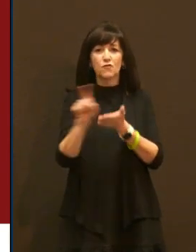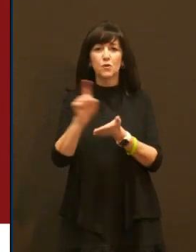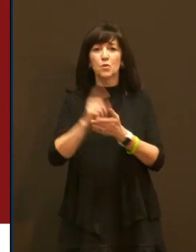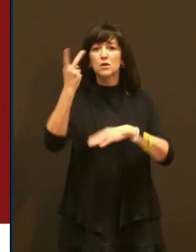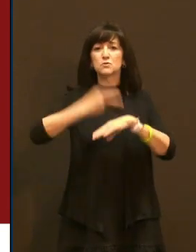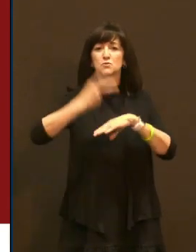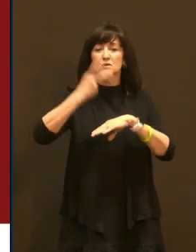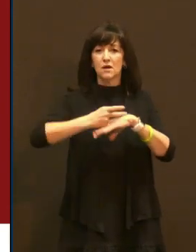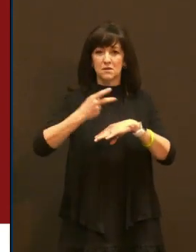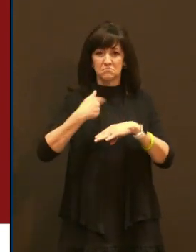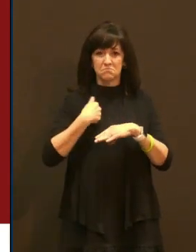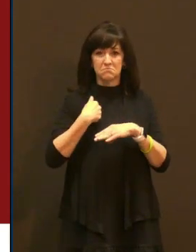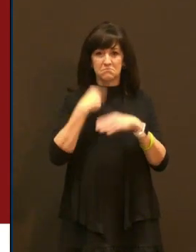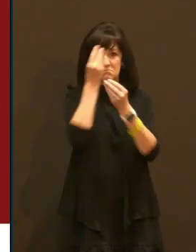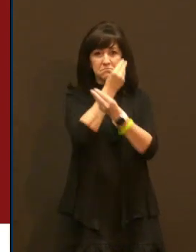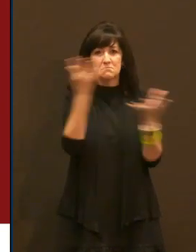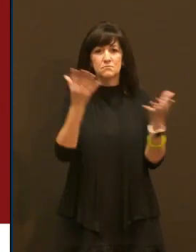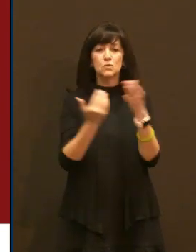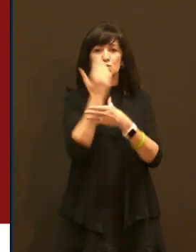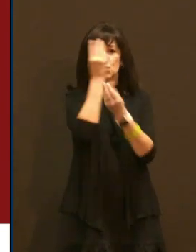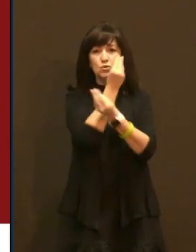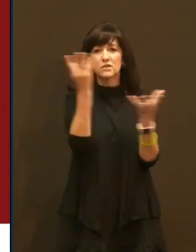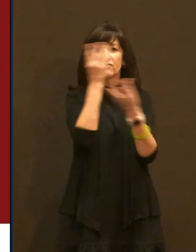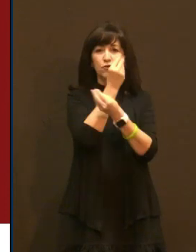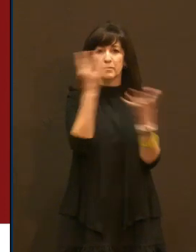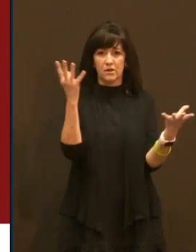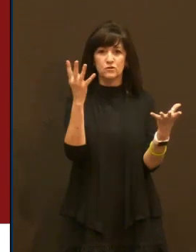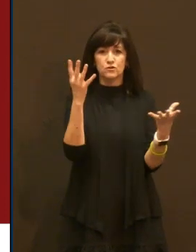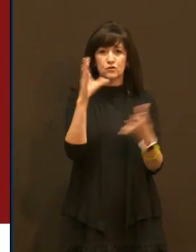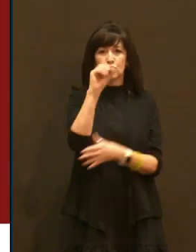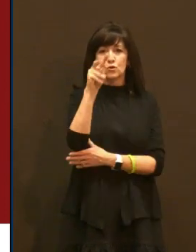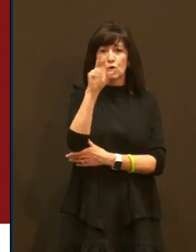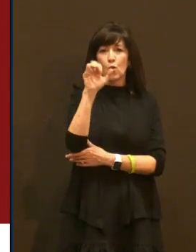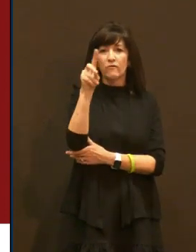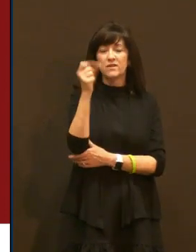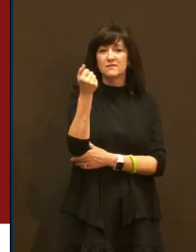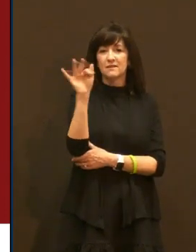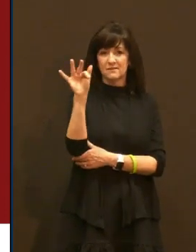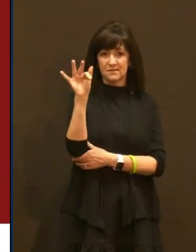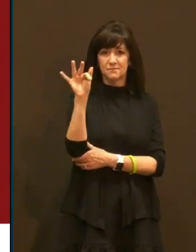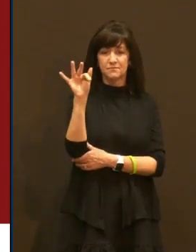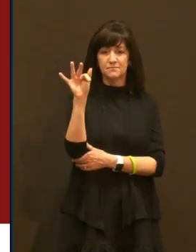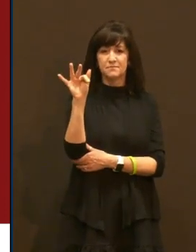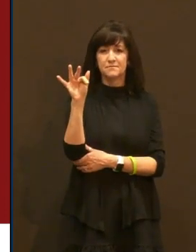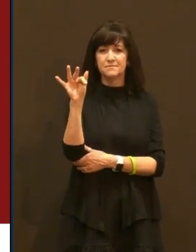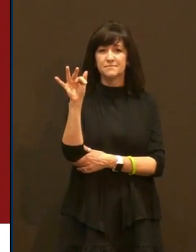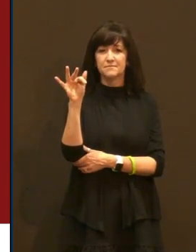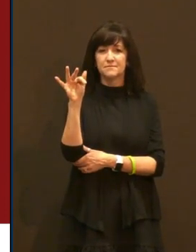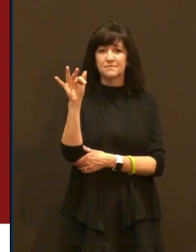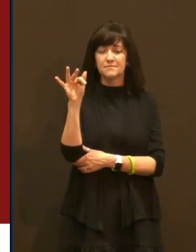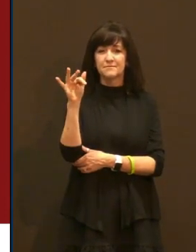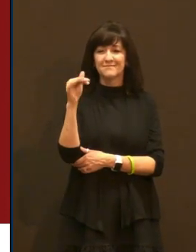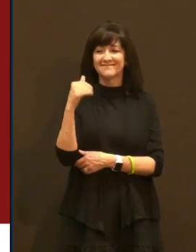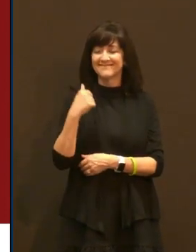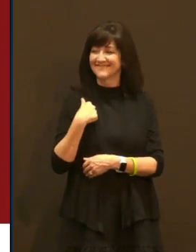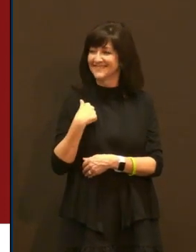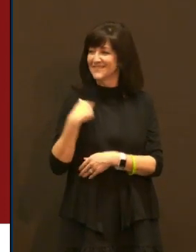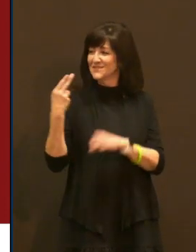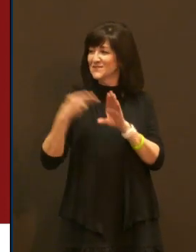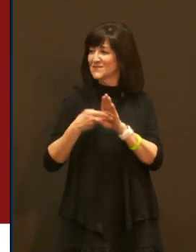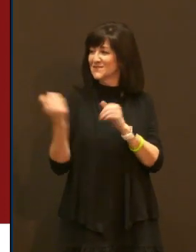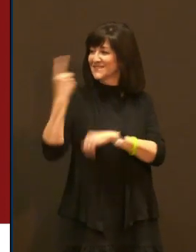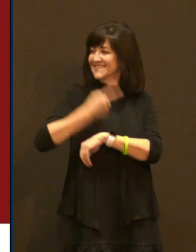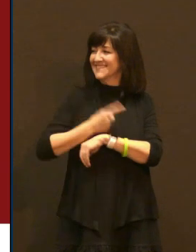our state of Delaware's response to COVID-19. I'm joined again by Dr. Karyl